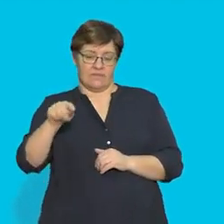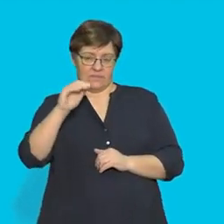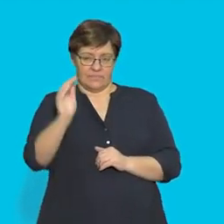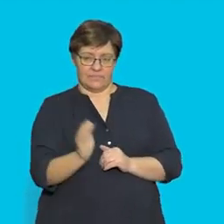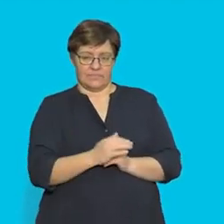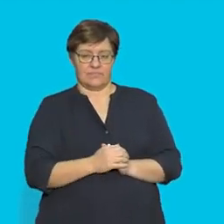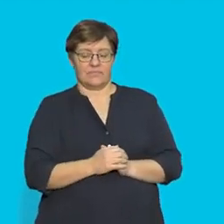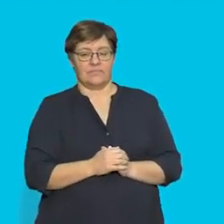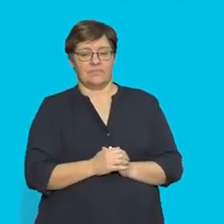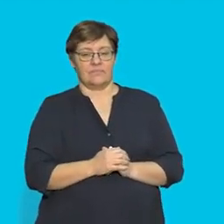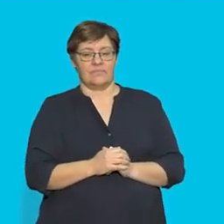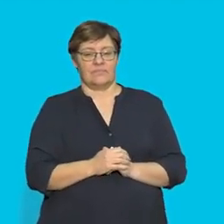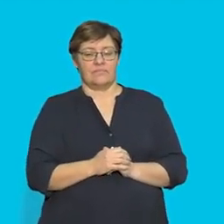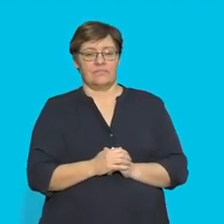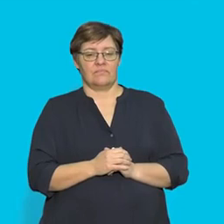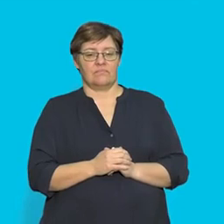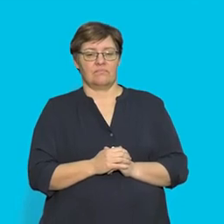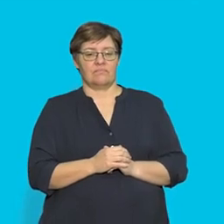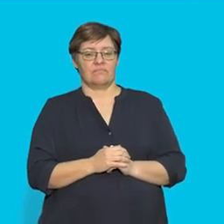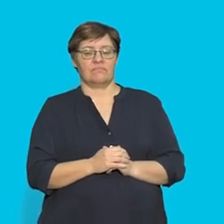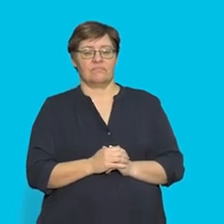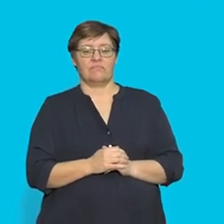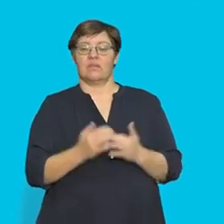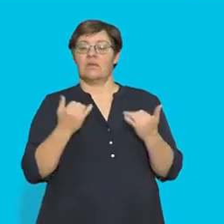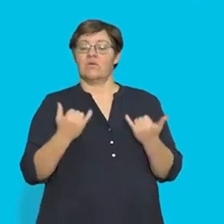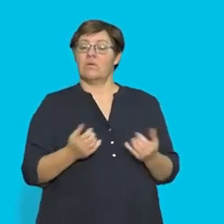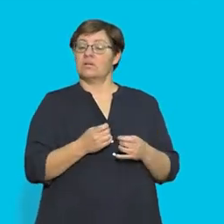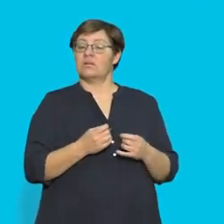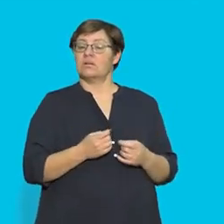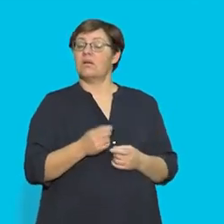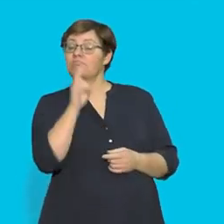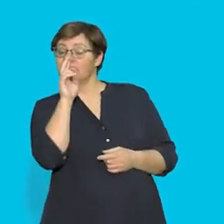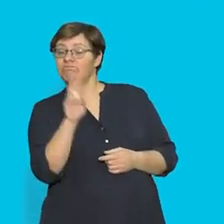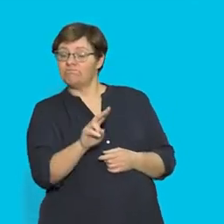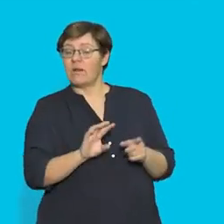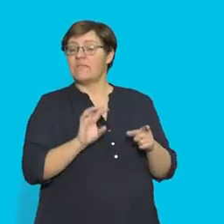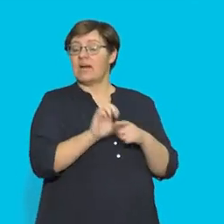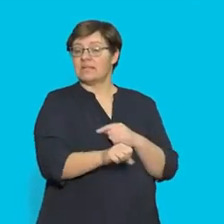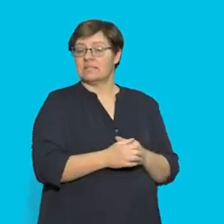So 180 minus 2 alpha. So let's see what we've done again.